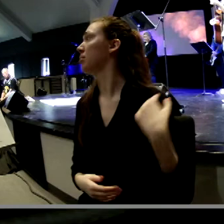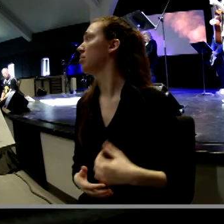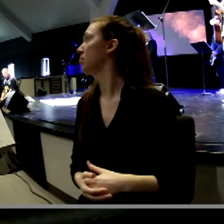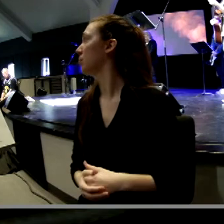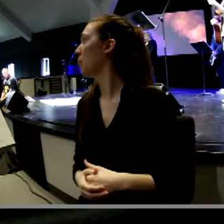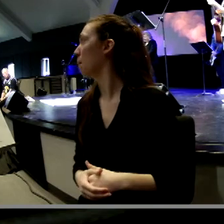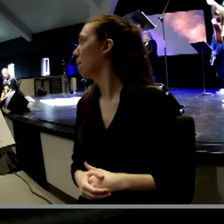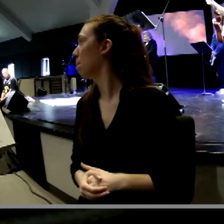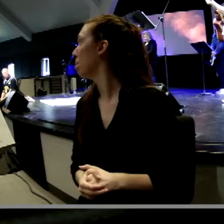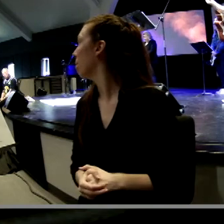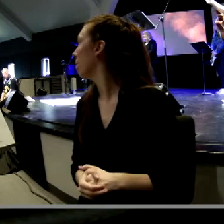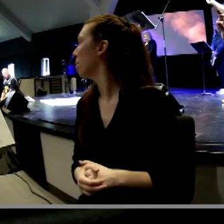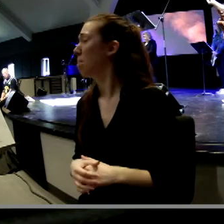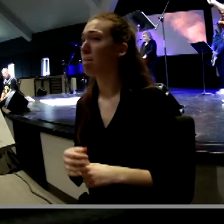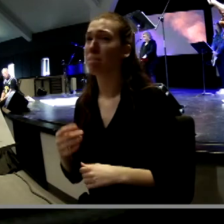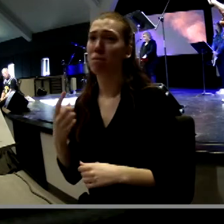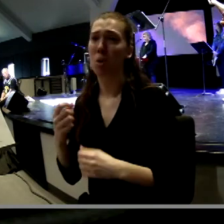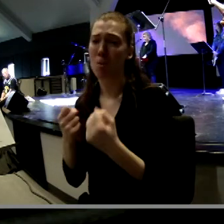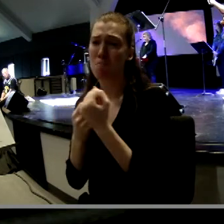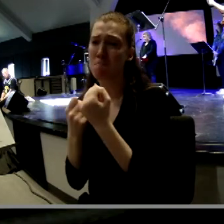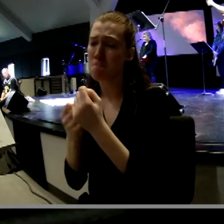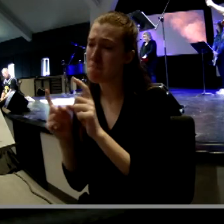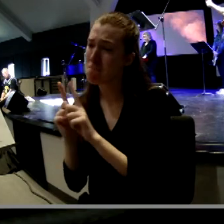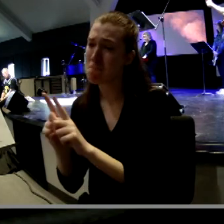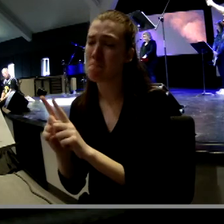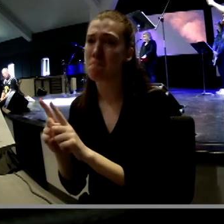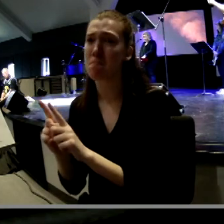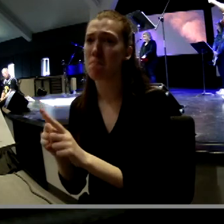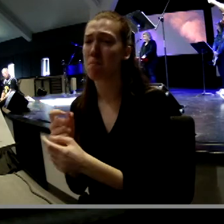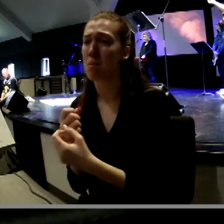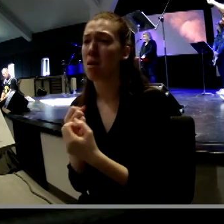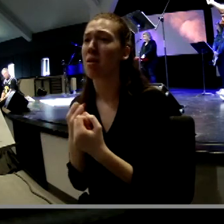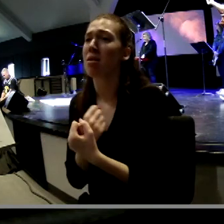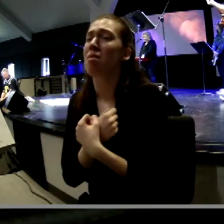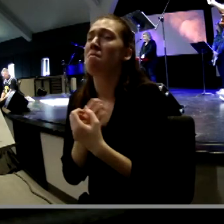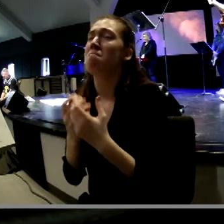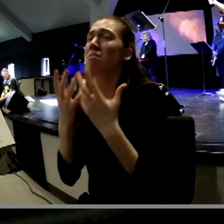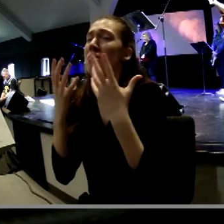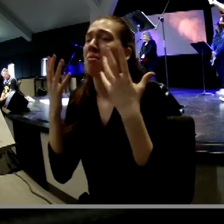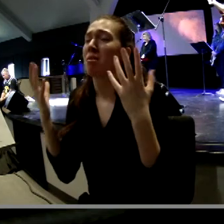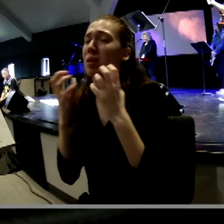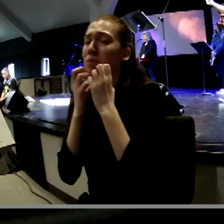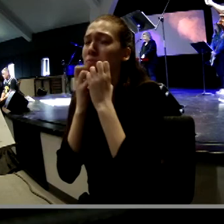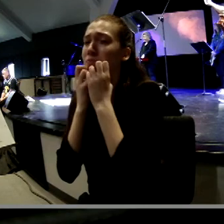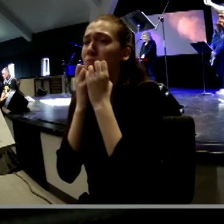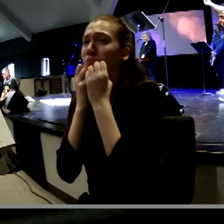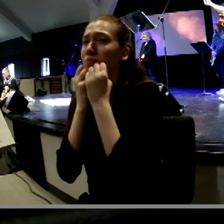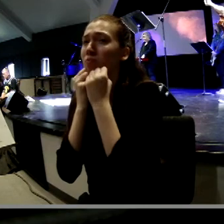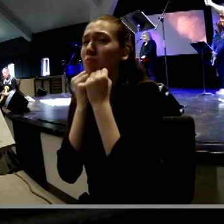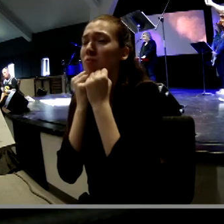for always standing by me. I love you very much.